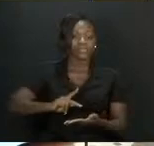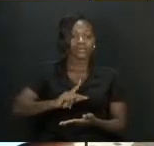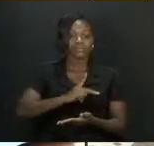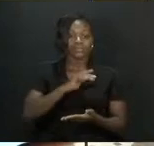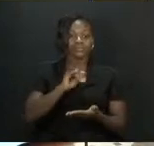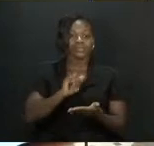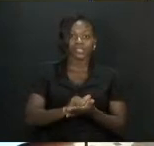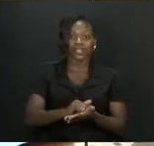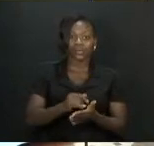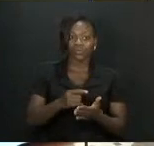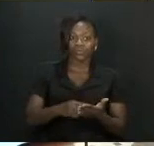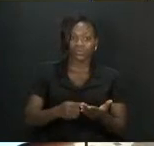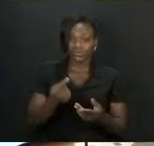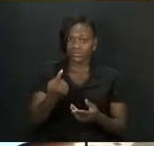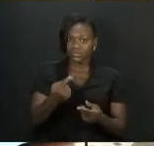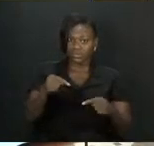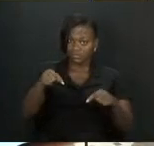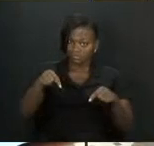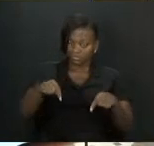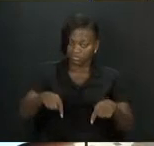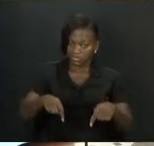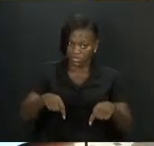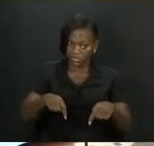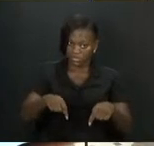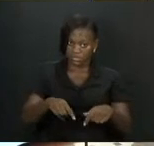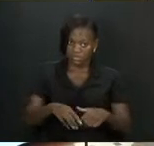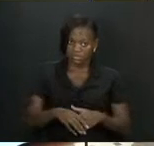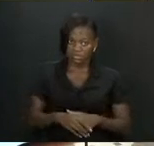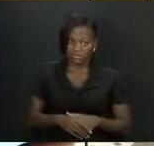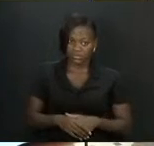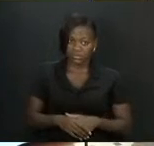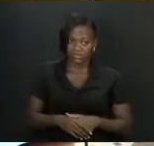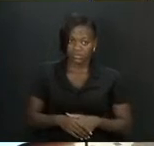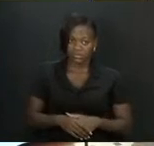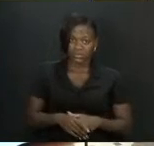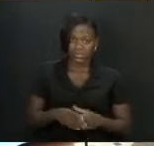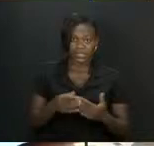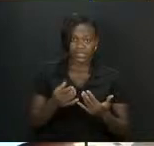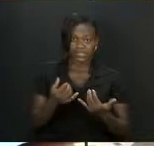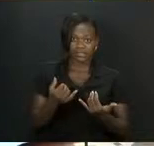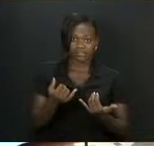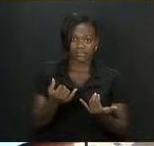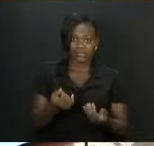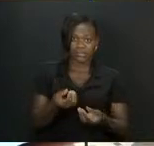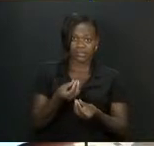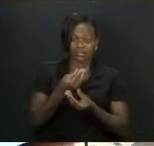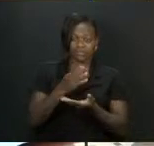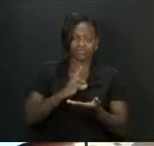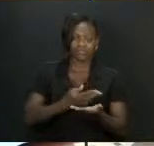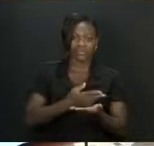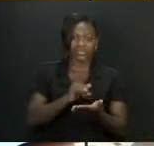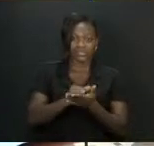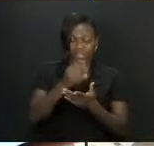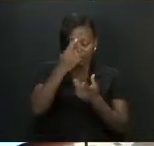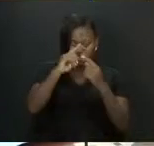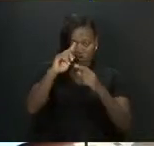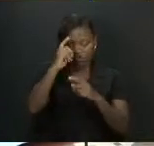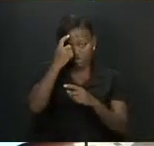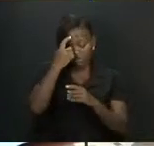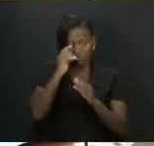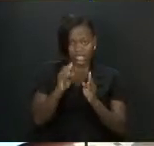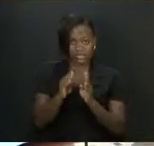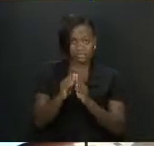he would come today. And we have just been informed that because of cabinet